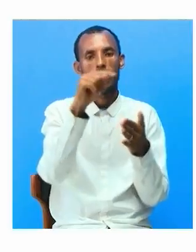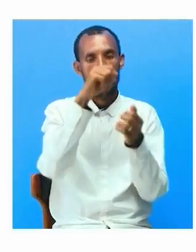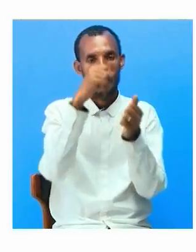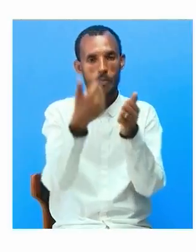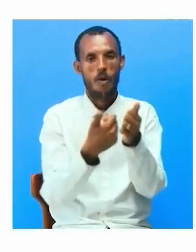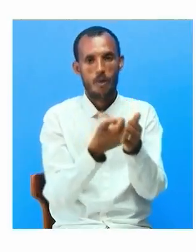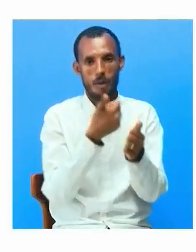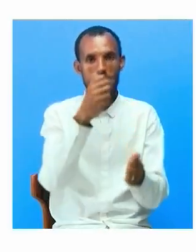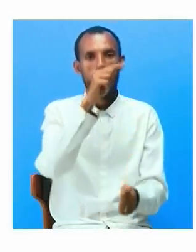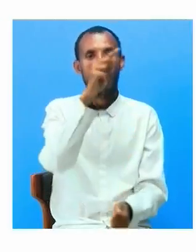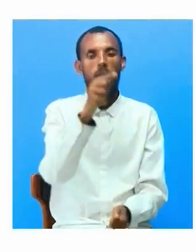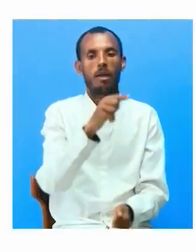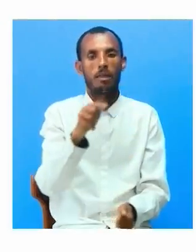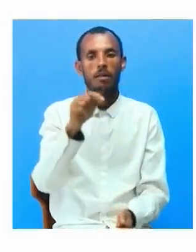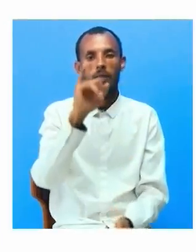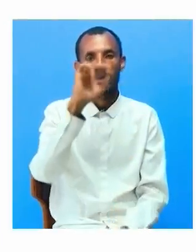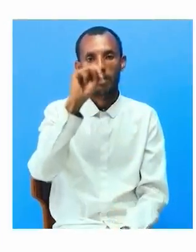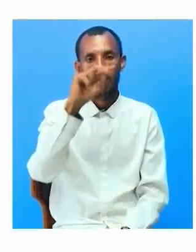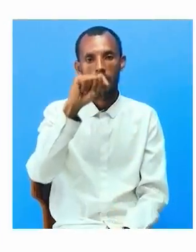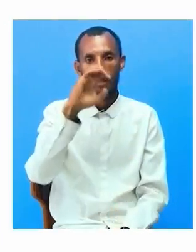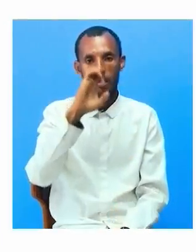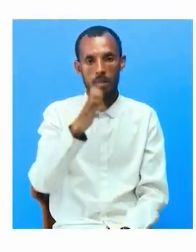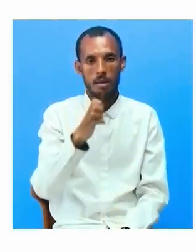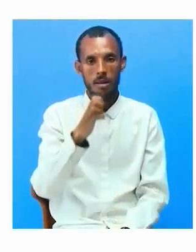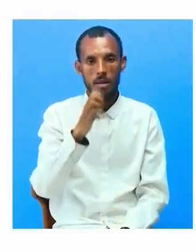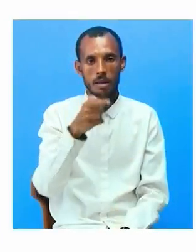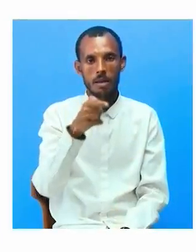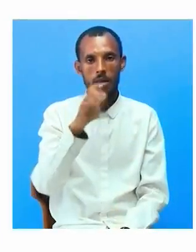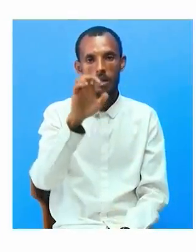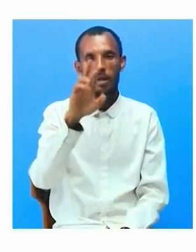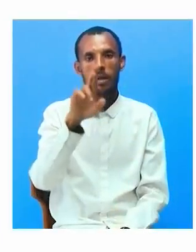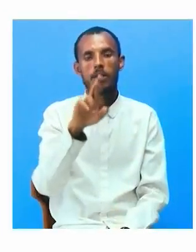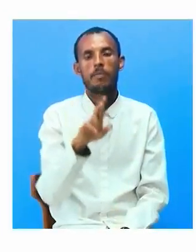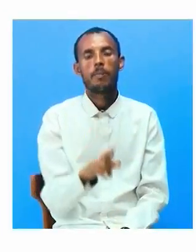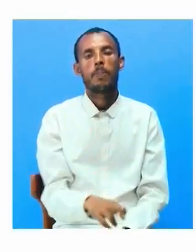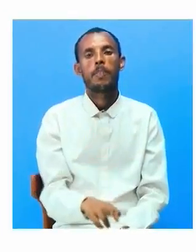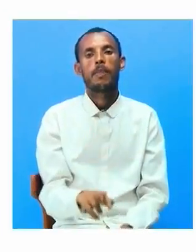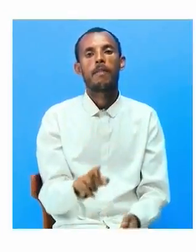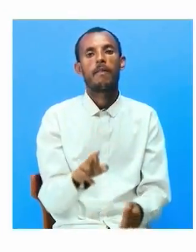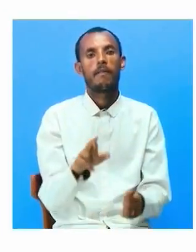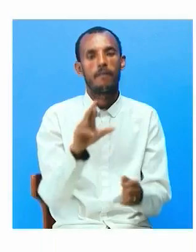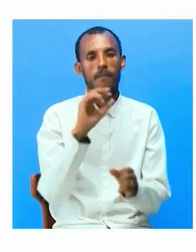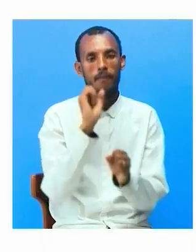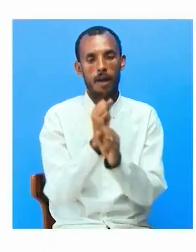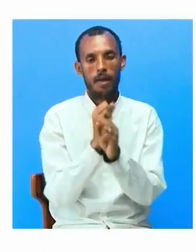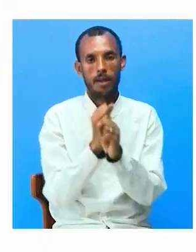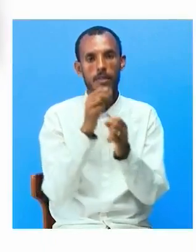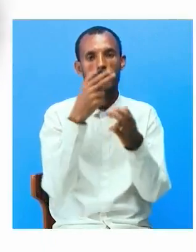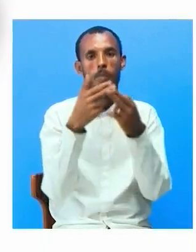Find the product of